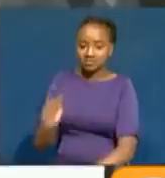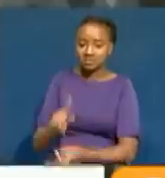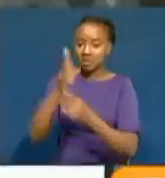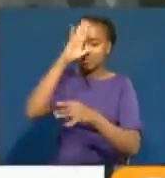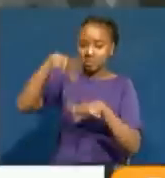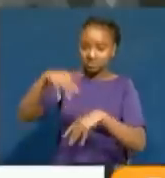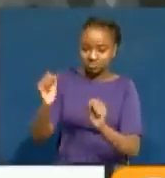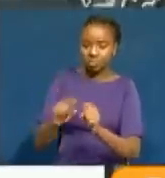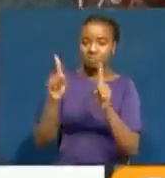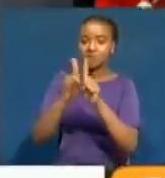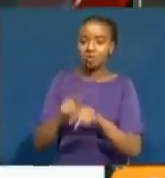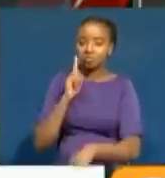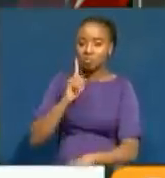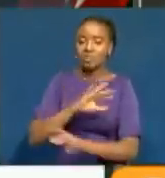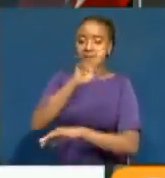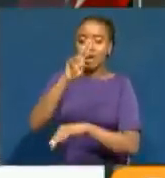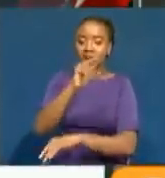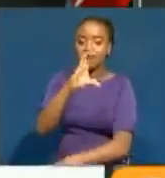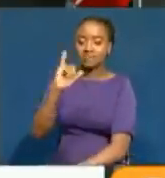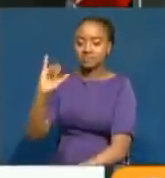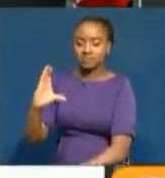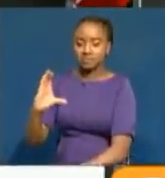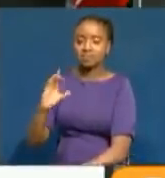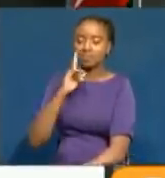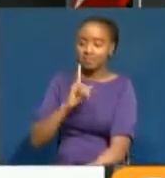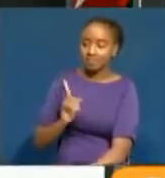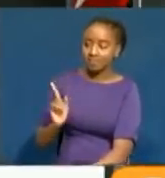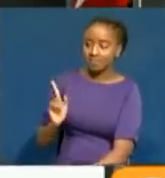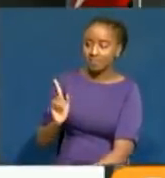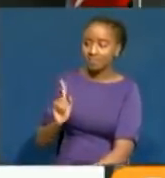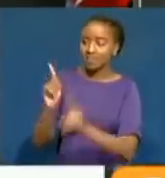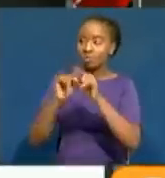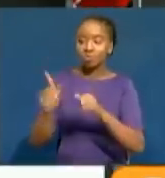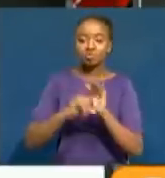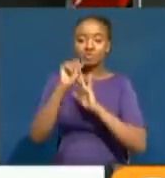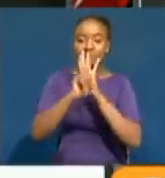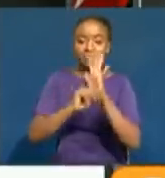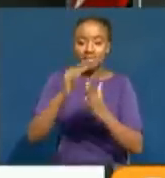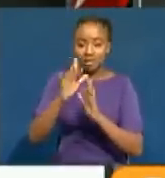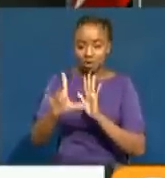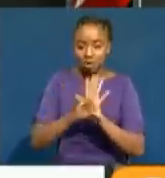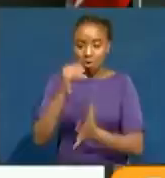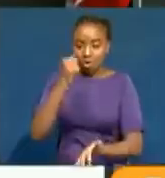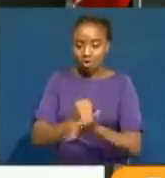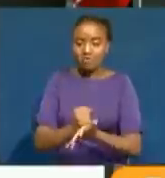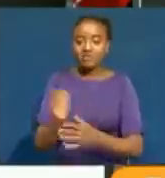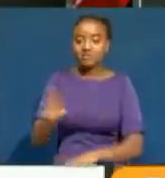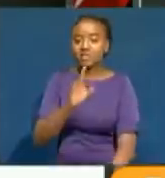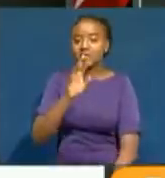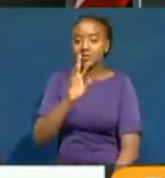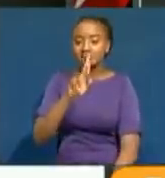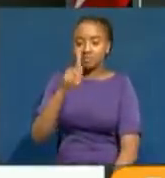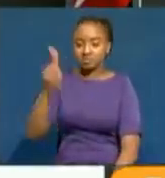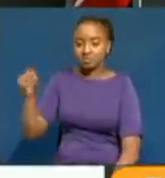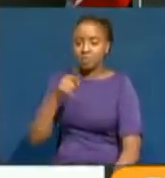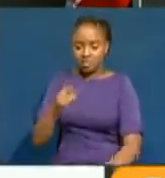of Police, the National Cohesion and Integration Commission NCIC, the State Law Office and Registrar of Political Parties are members